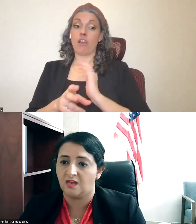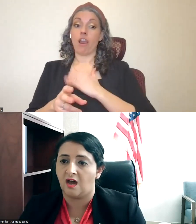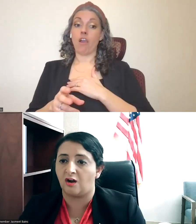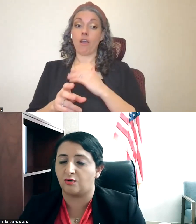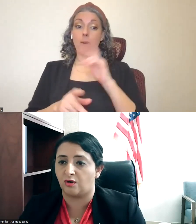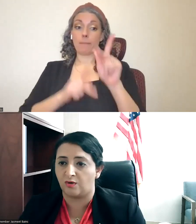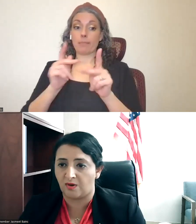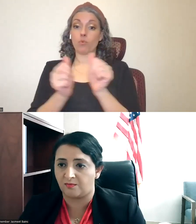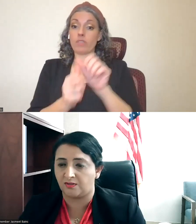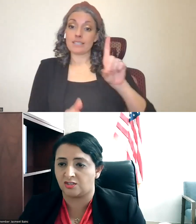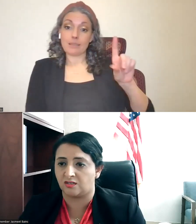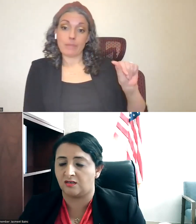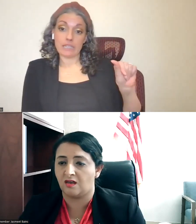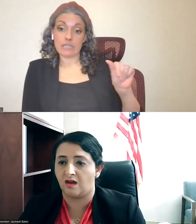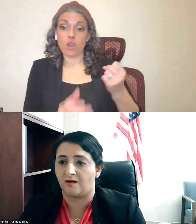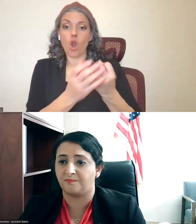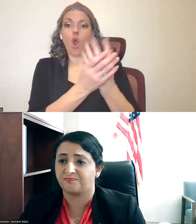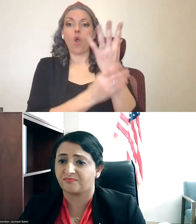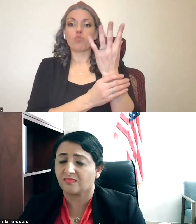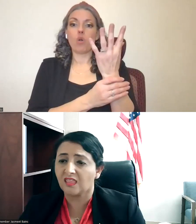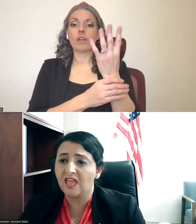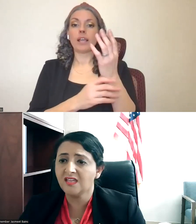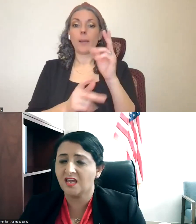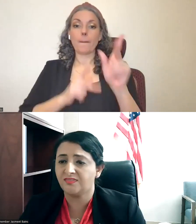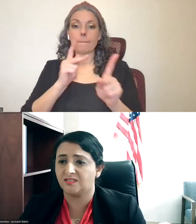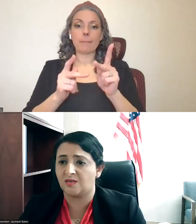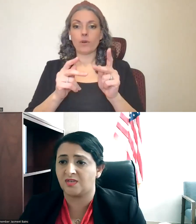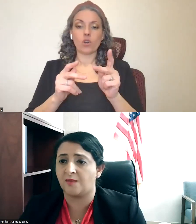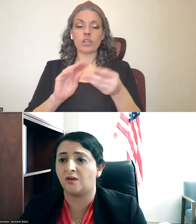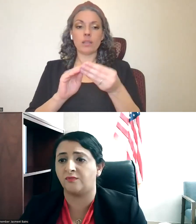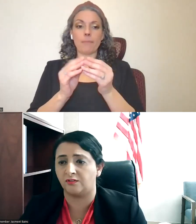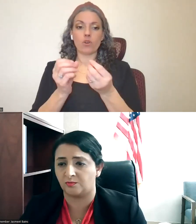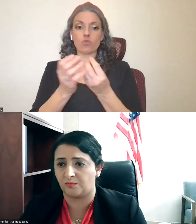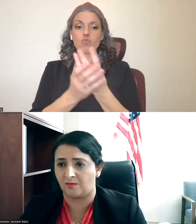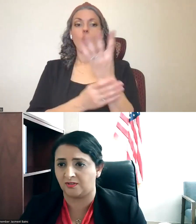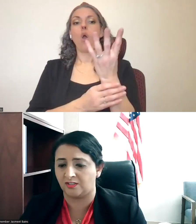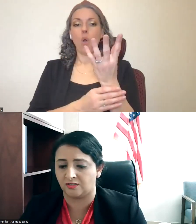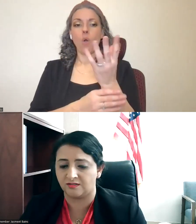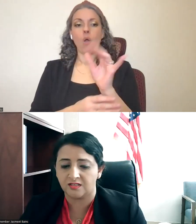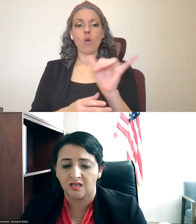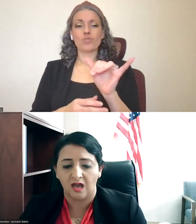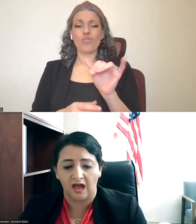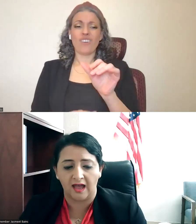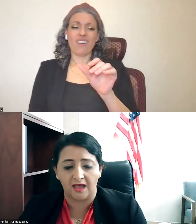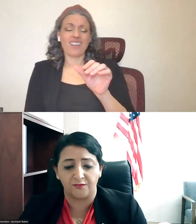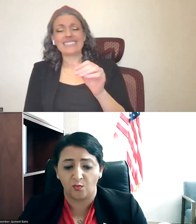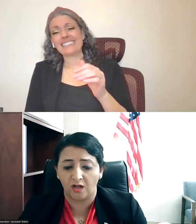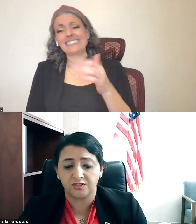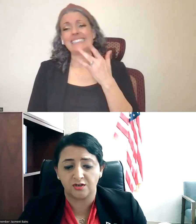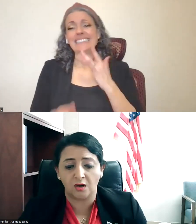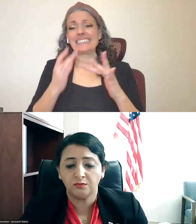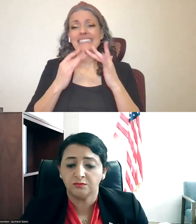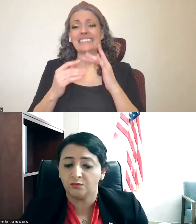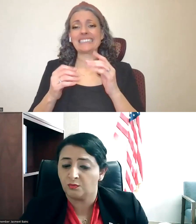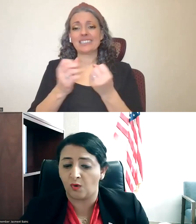disabilities, our growing population, and at the same time, our vulnerable populations. If you want